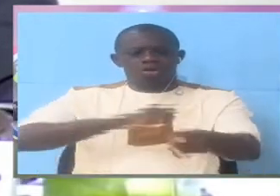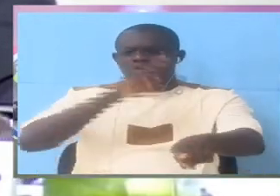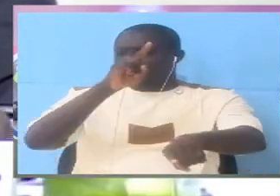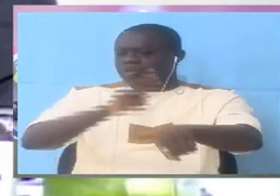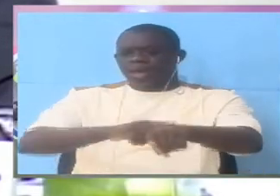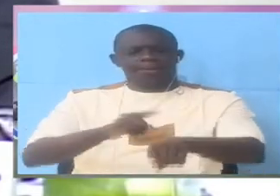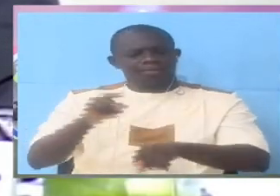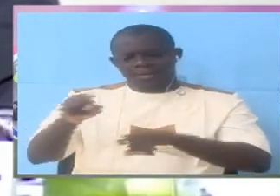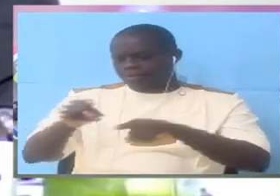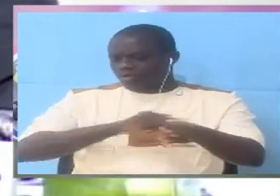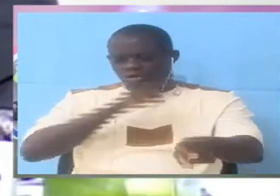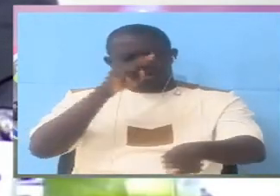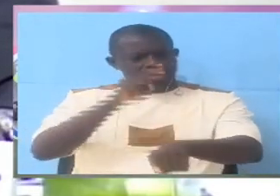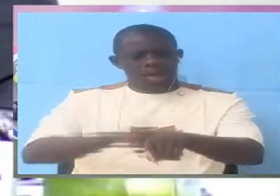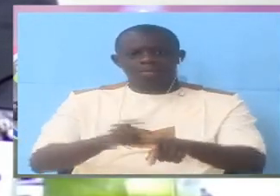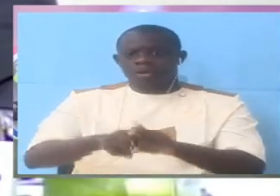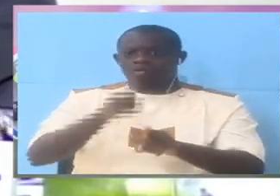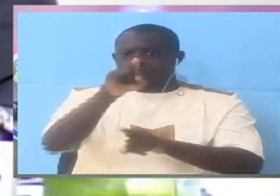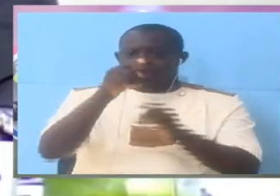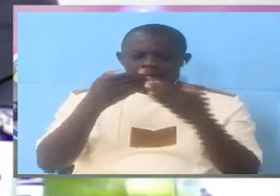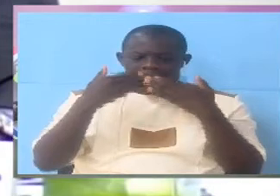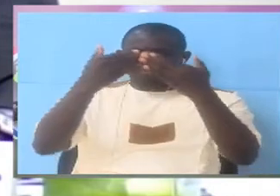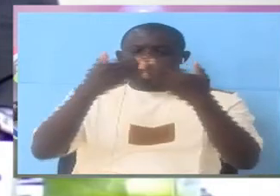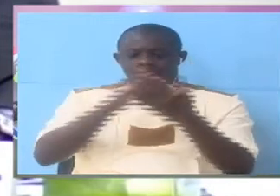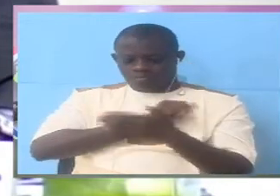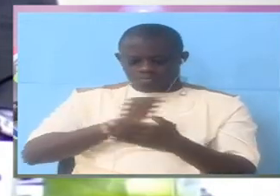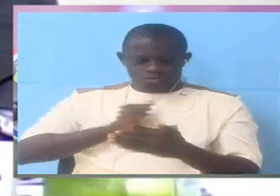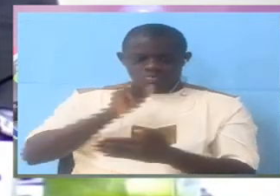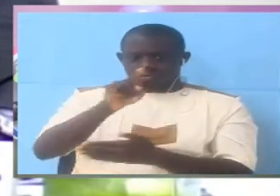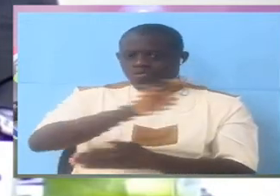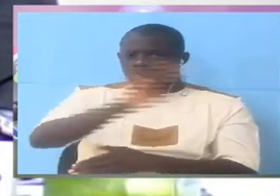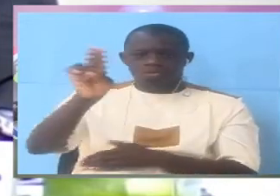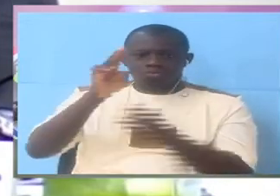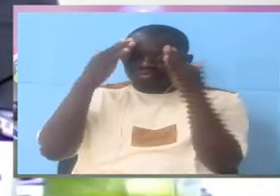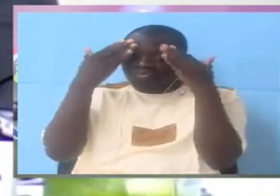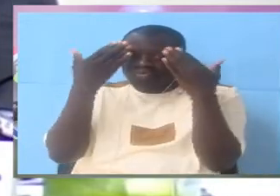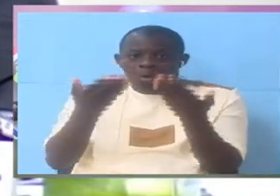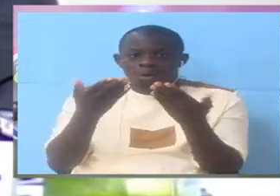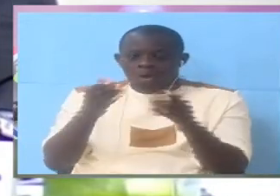that no, you told us that you do not know the functions.